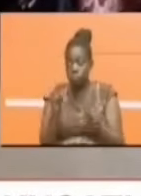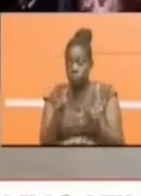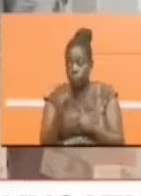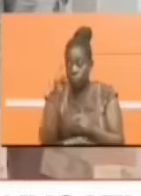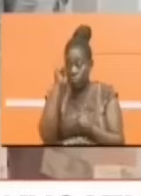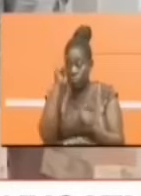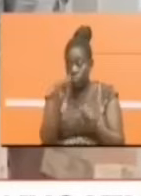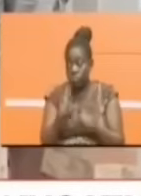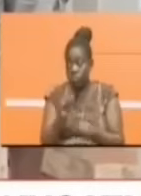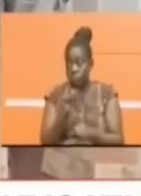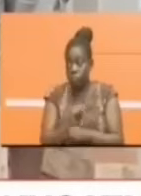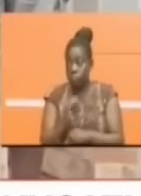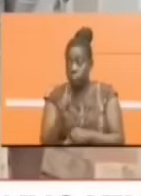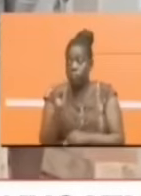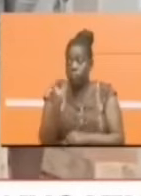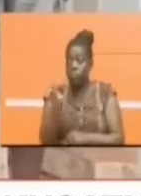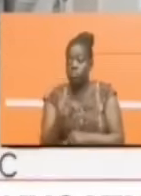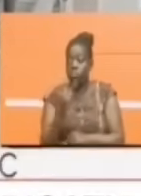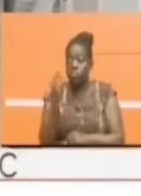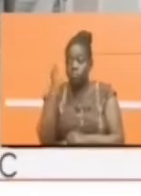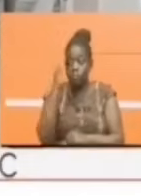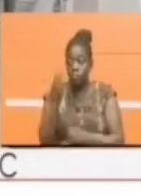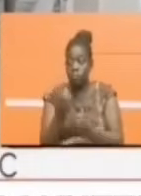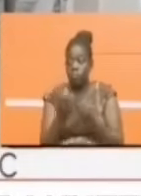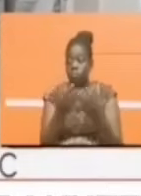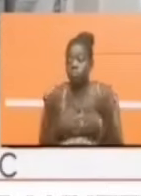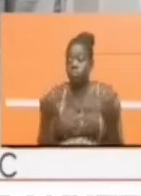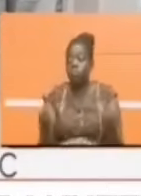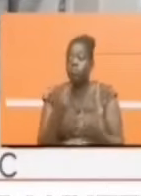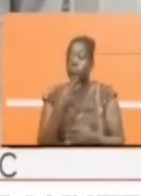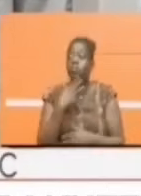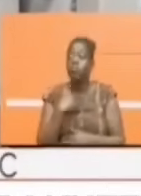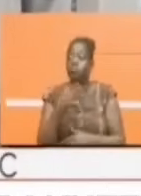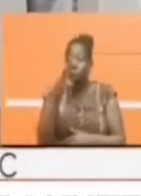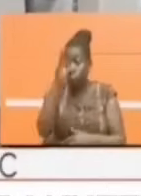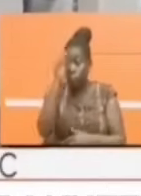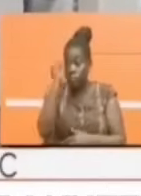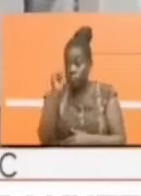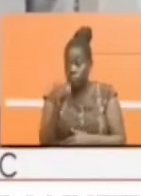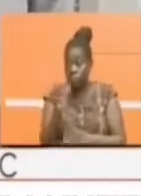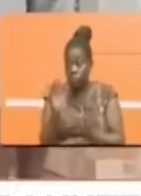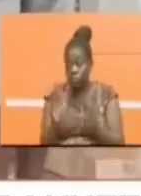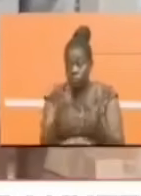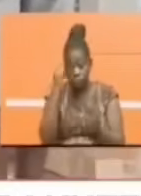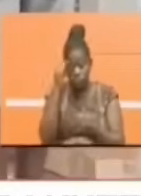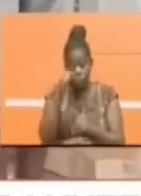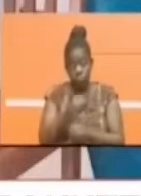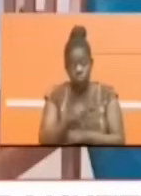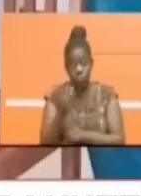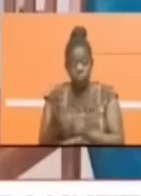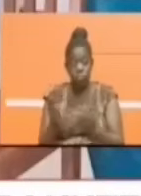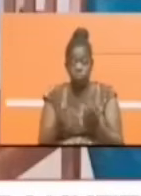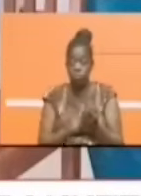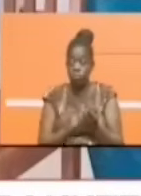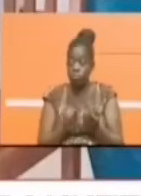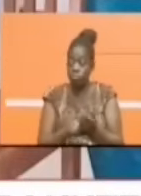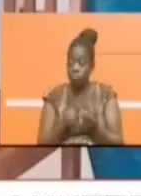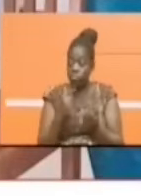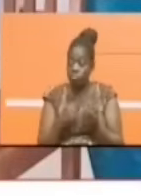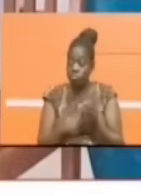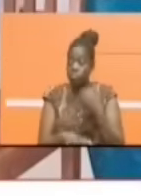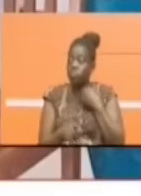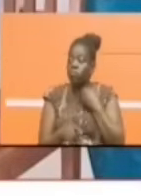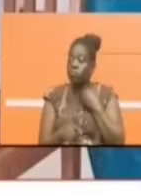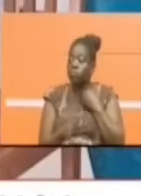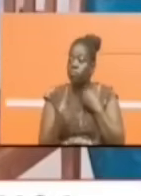government bayize. You can only know how many children who need education so that you plan for school unless you have counted. Adegeza nto kubula de